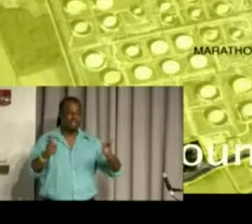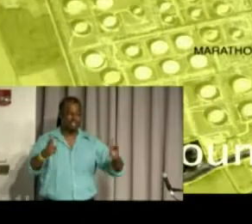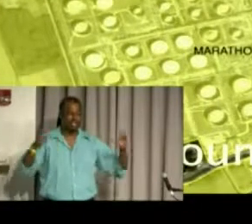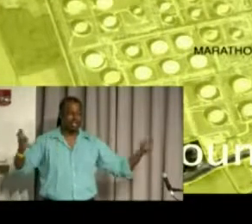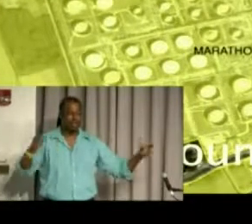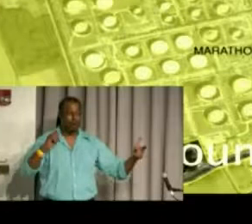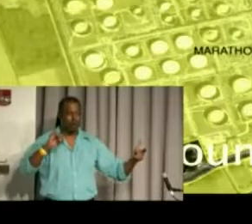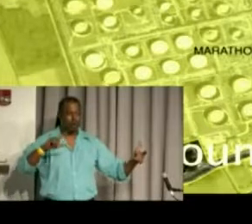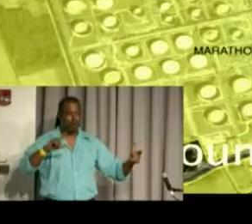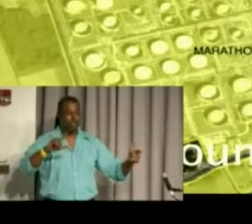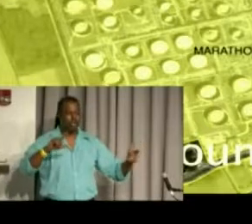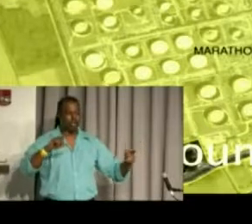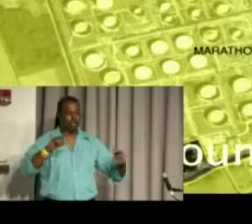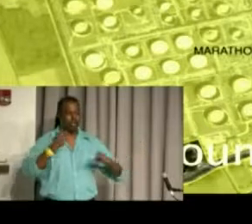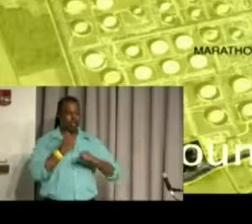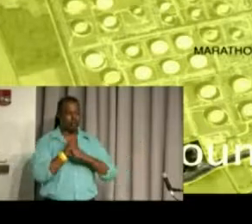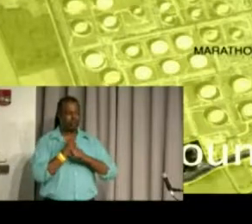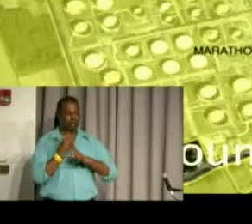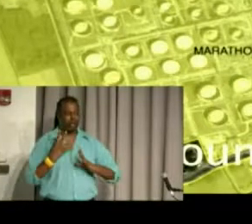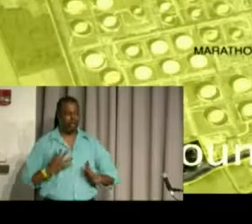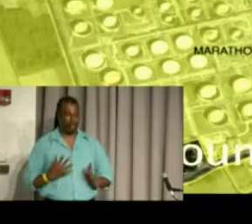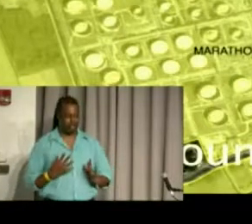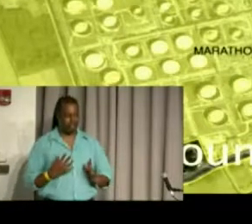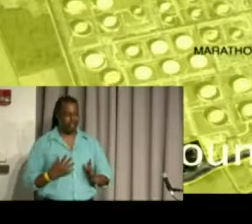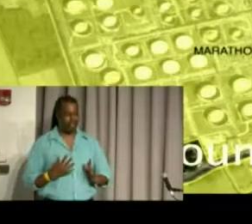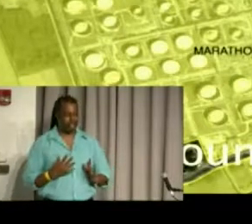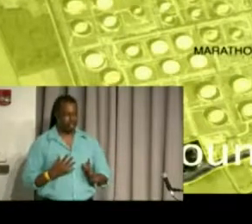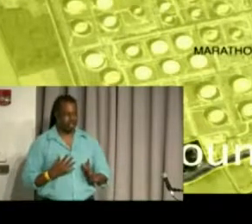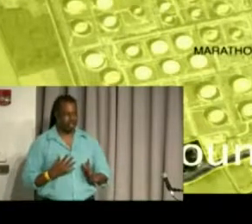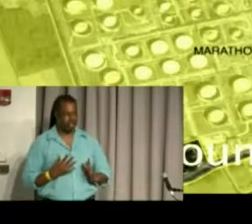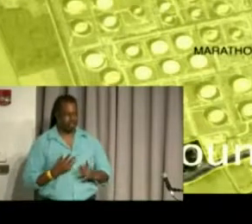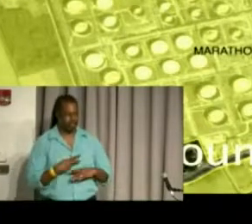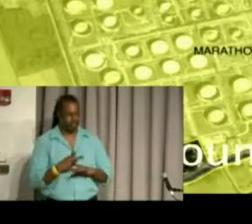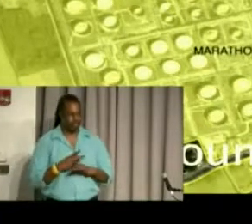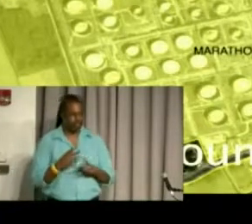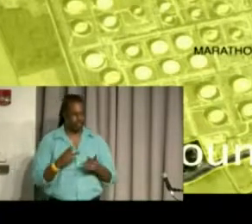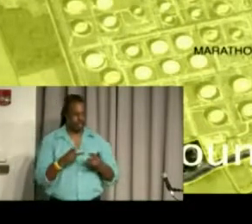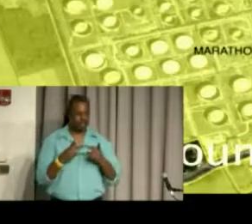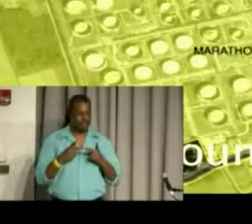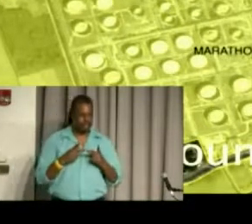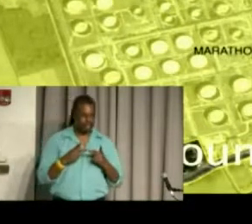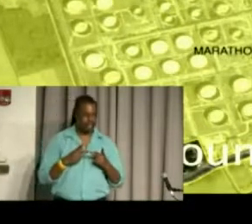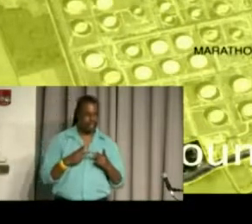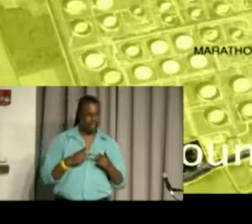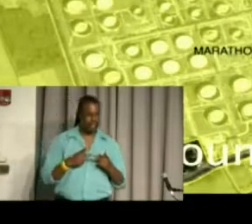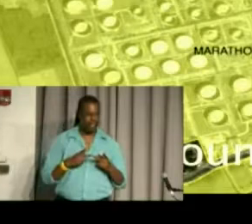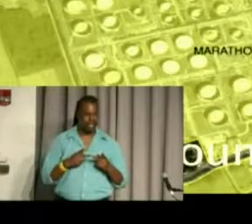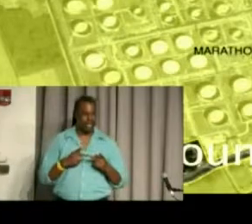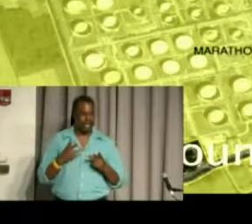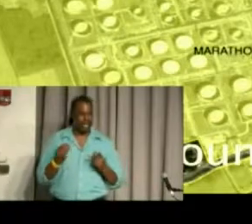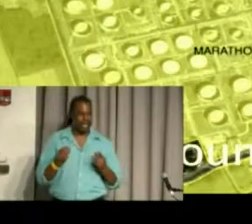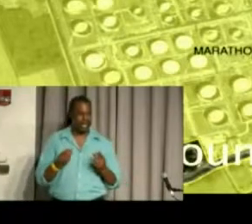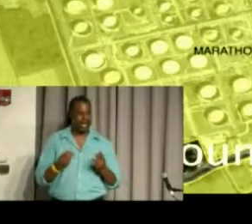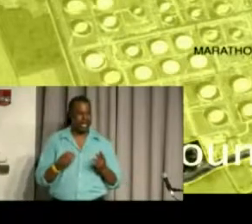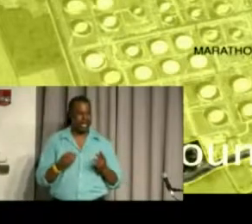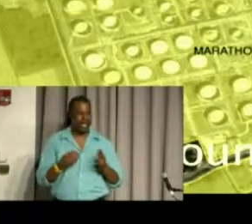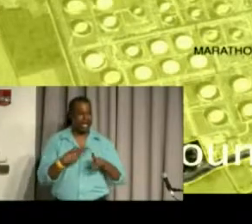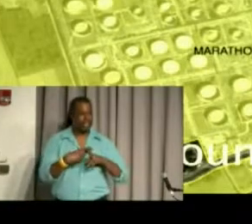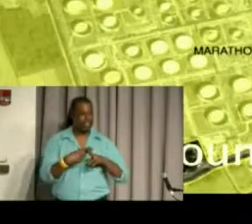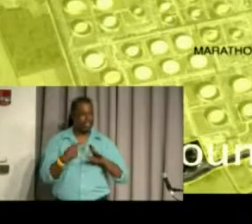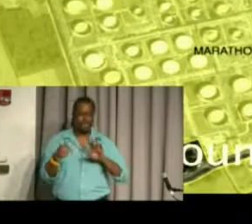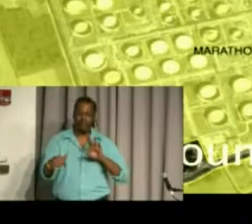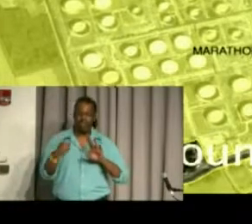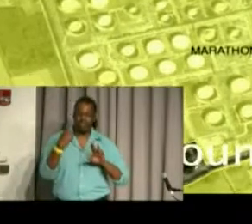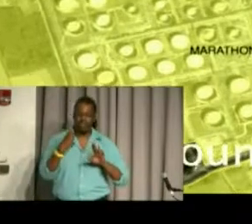refinery owned by Marathon, as well as a smaller production facility owned by Cargill Inc. Again, I can share this clip because it goes